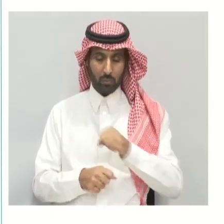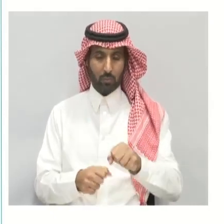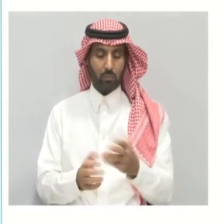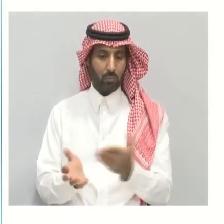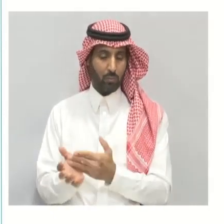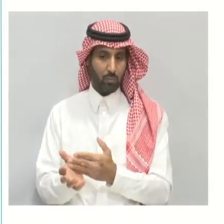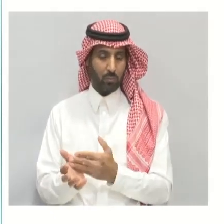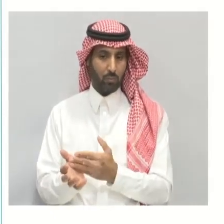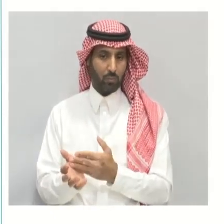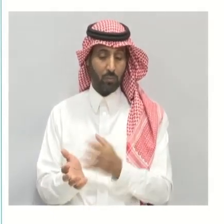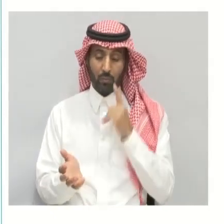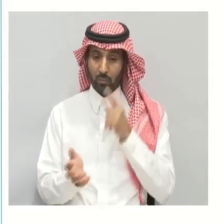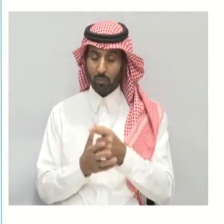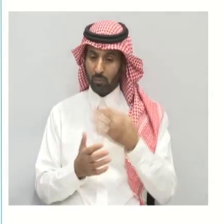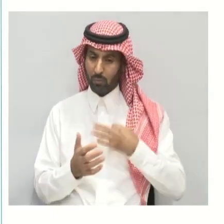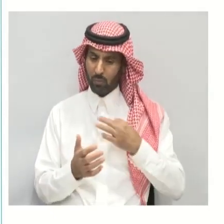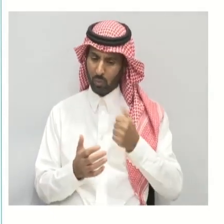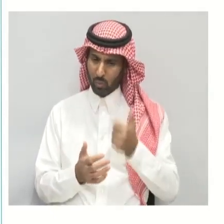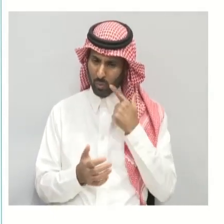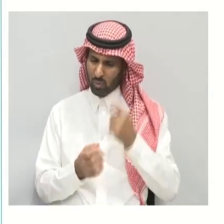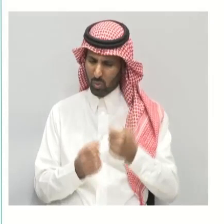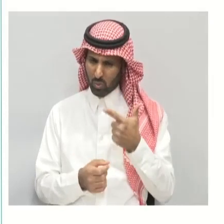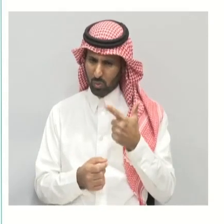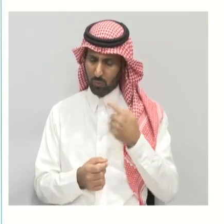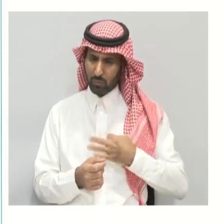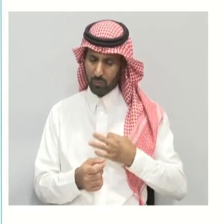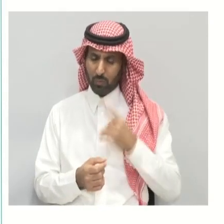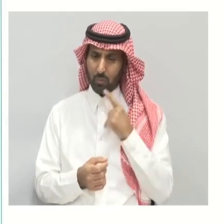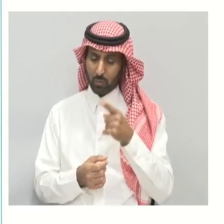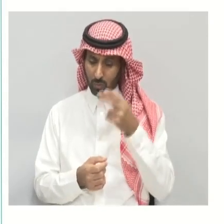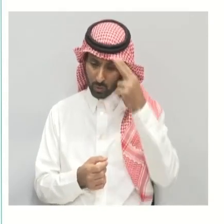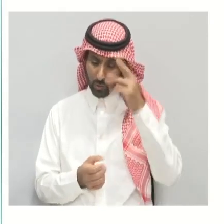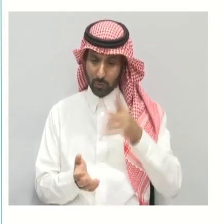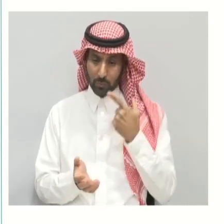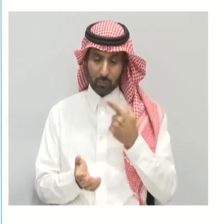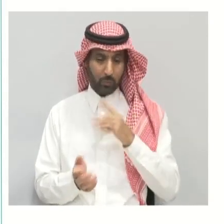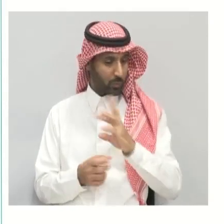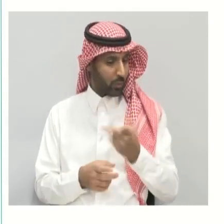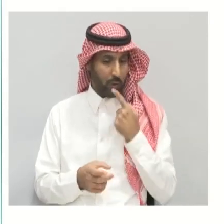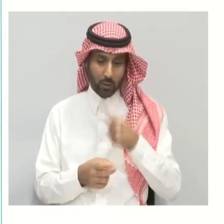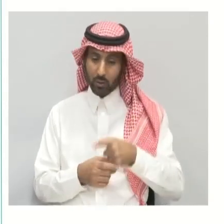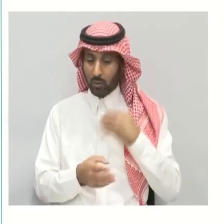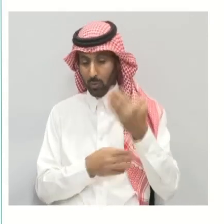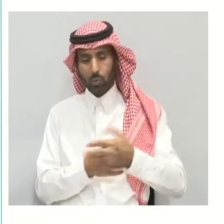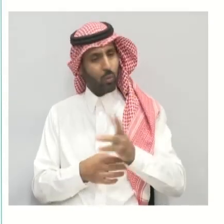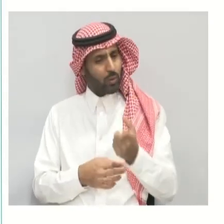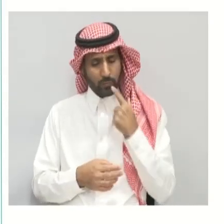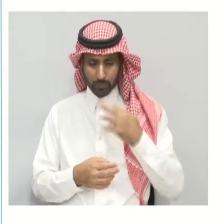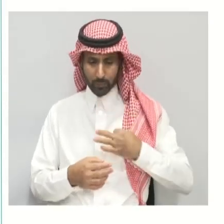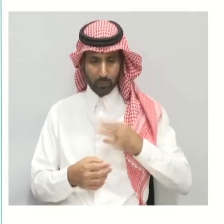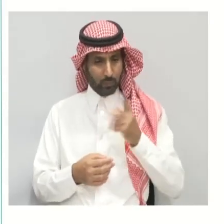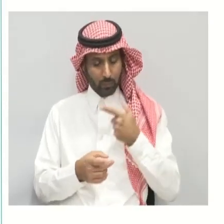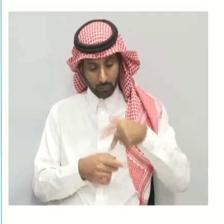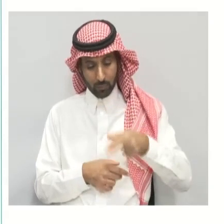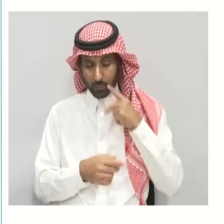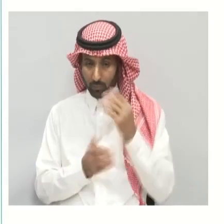And also, are clothes expensive in your country? And what are you going to wear to school tomorrow? And this is